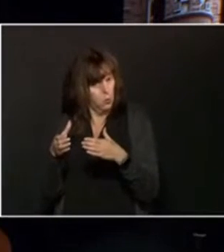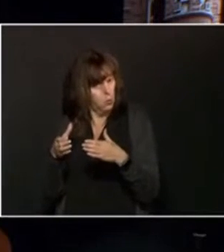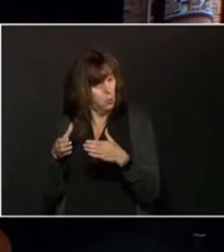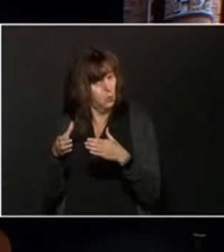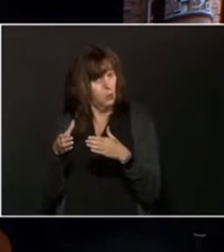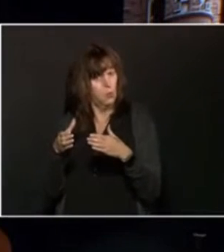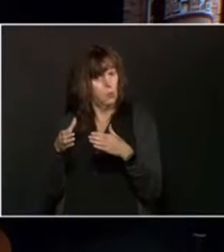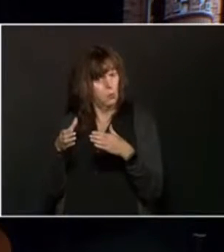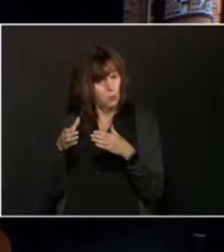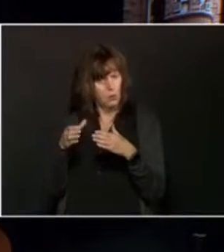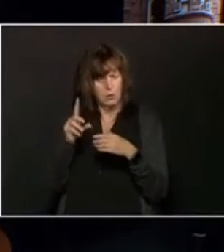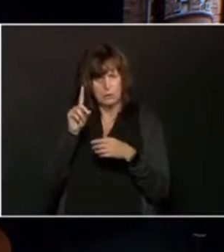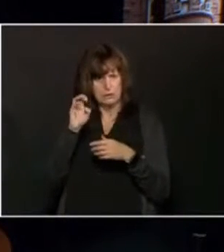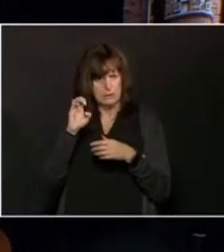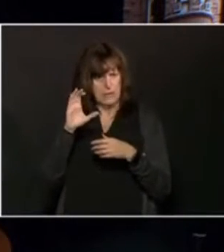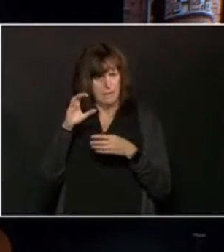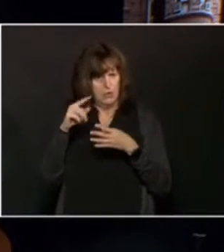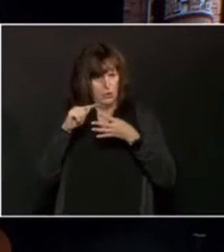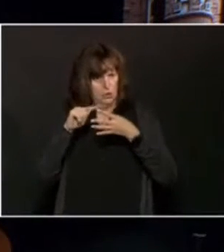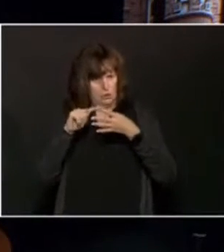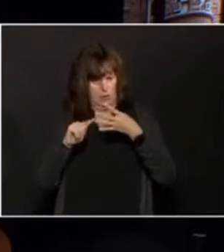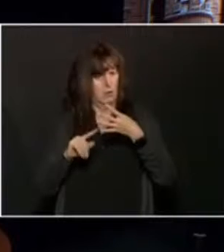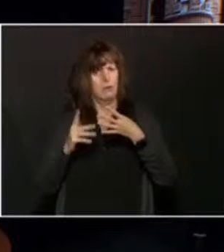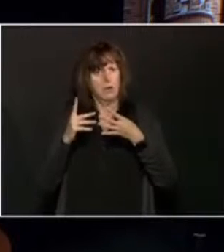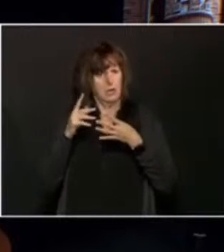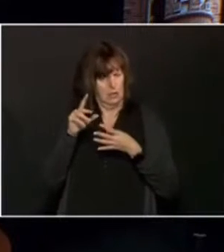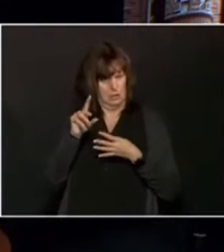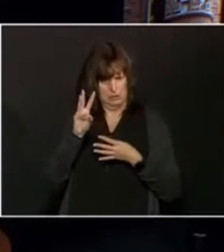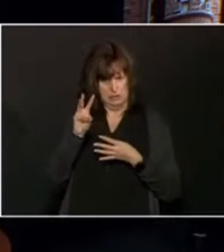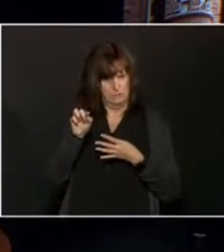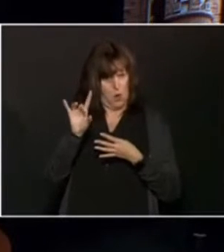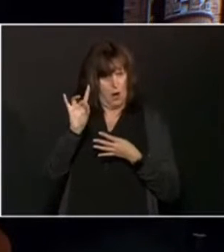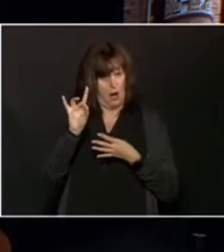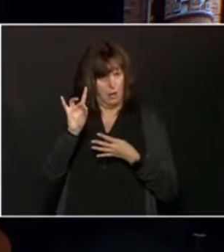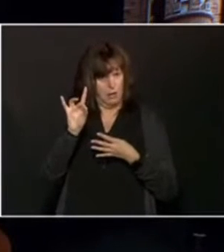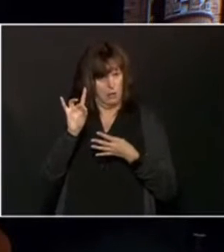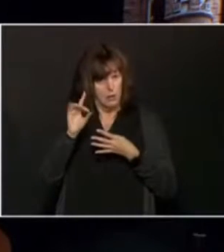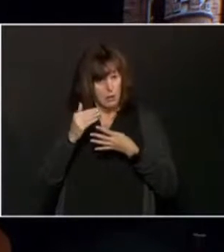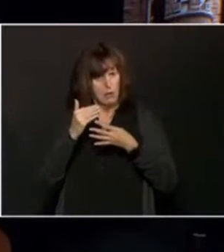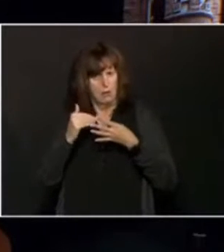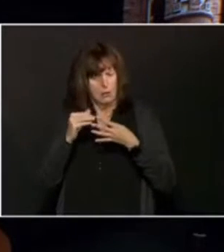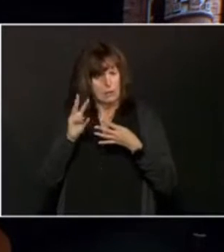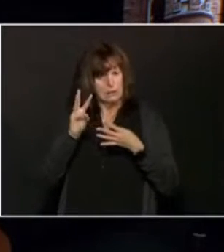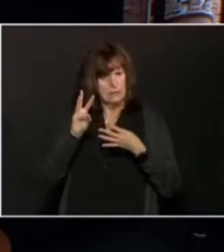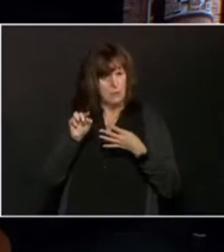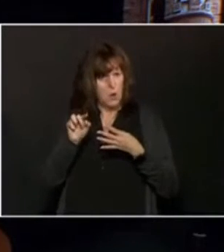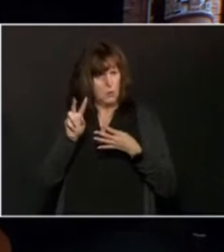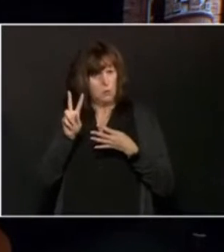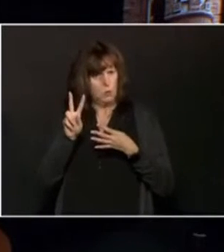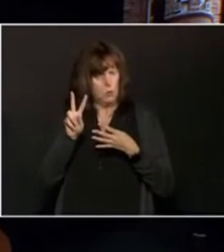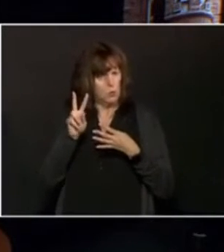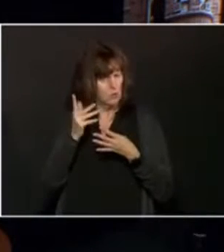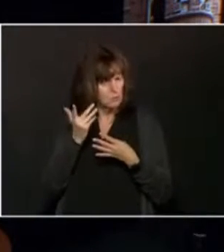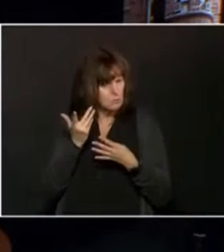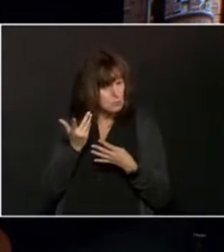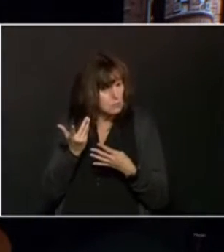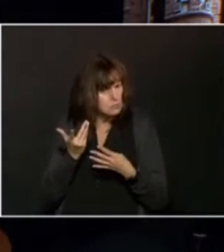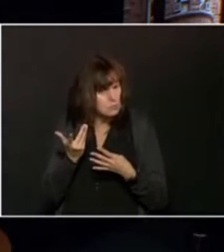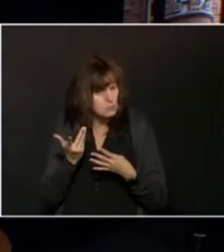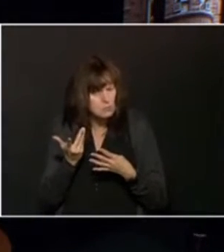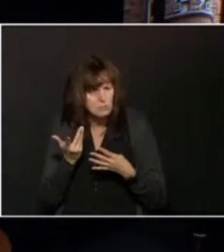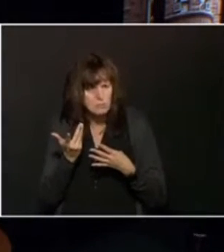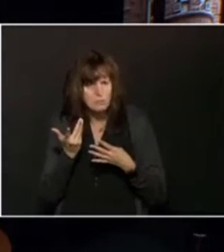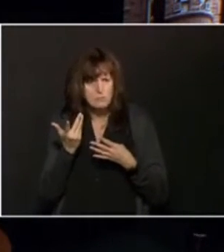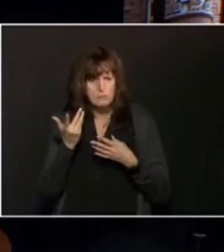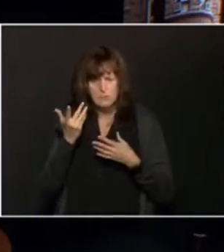December to 6.8, now most recent to 6.2. Where are we seeing this transmission coming from? What kinds of